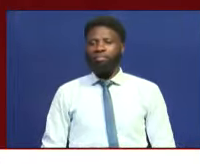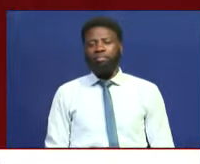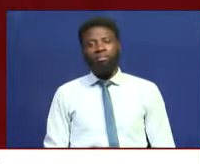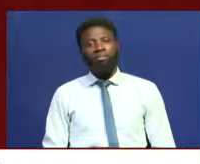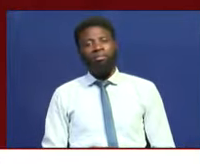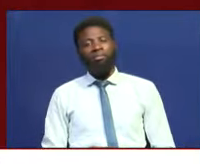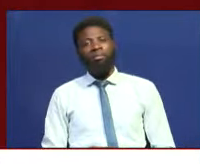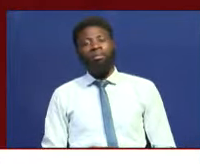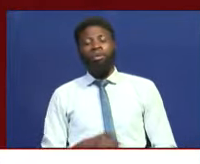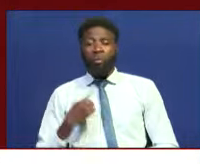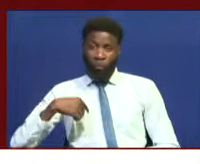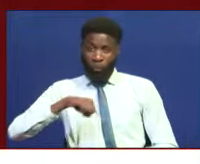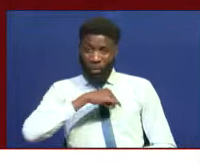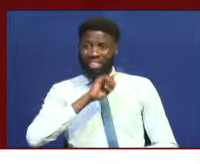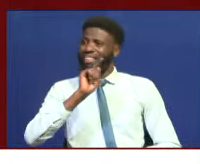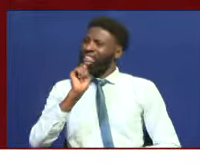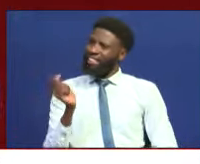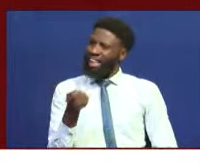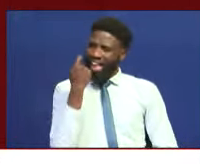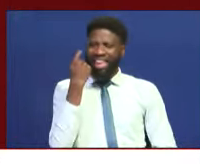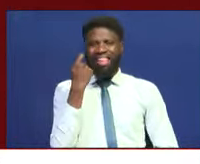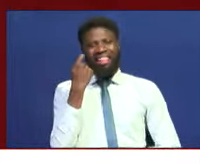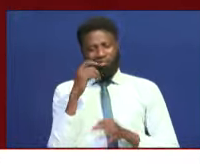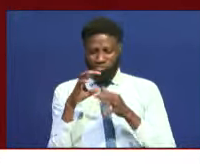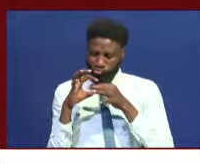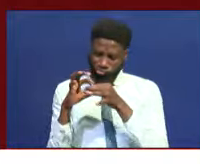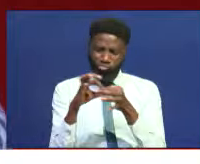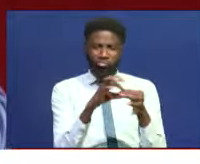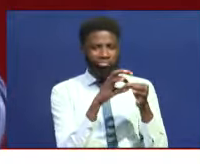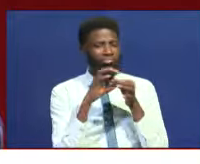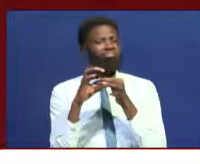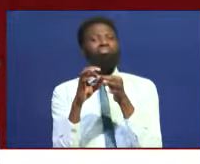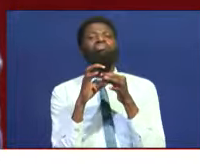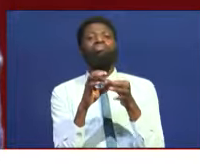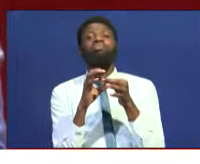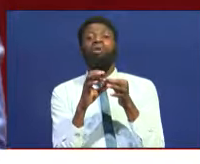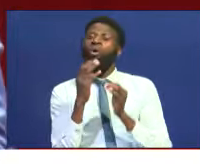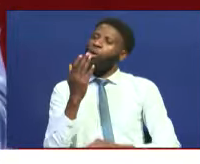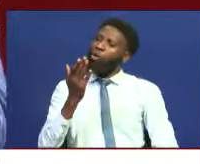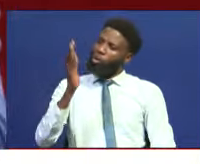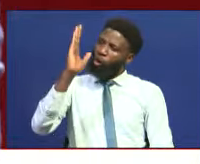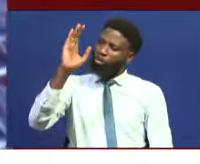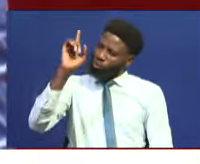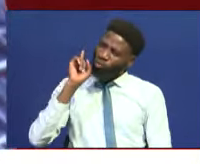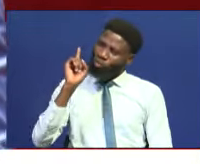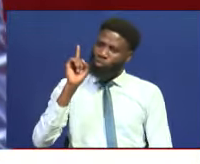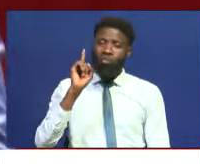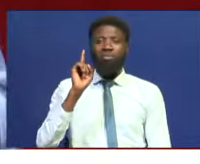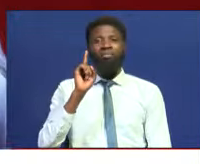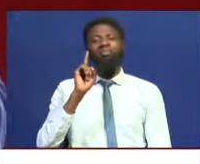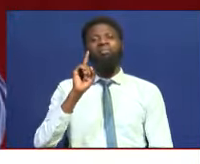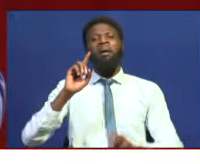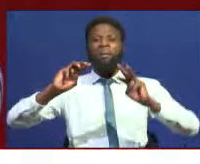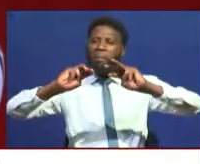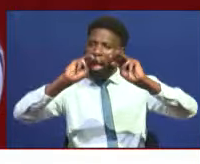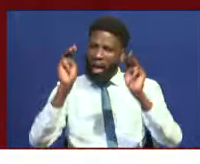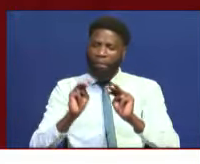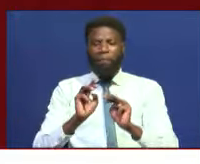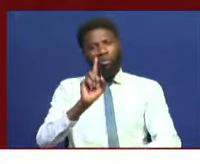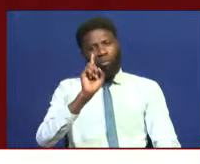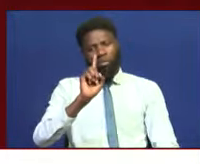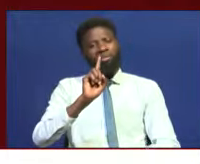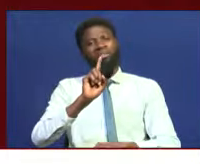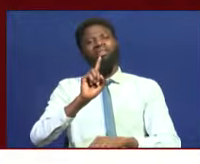indivisible united country under God, with one map, one flag, one national